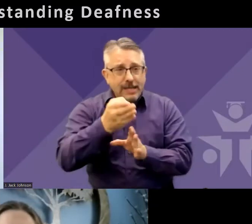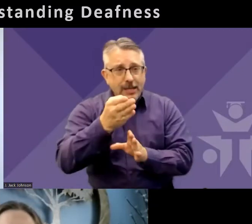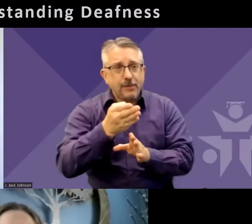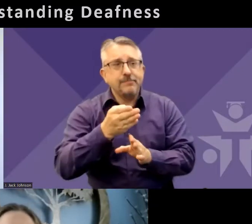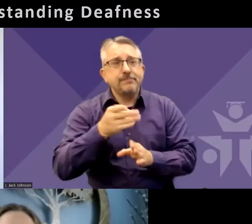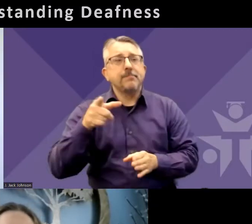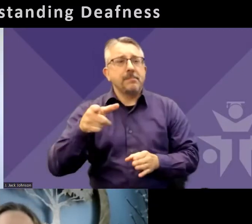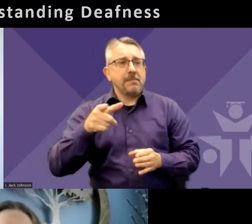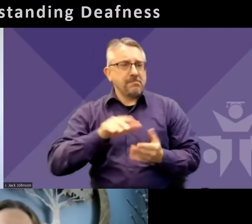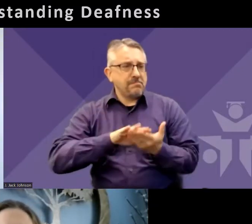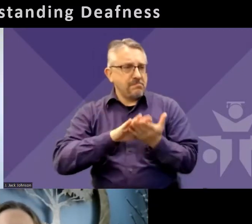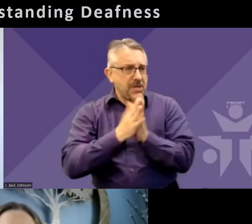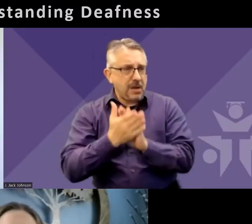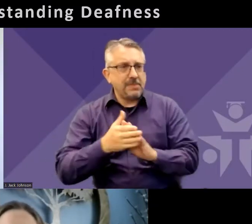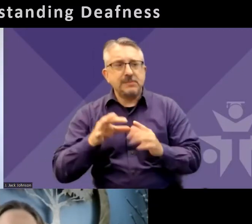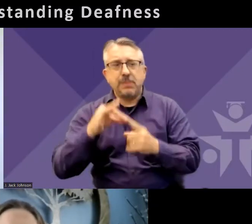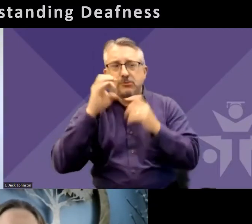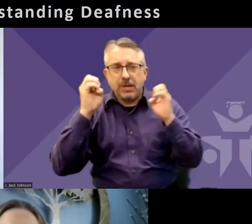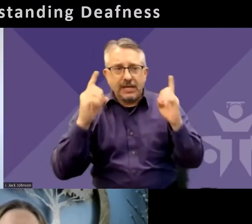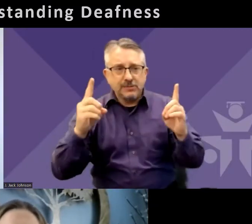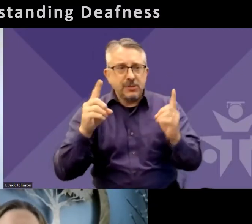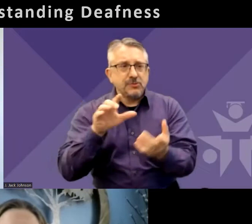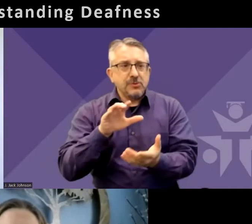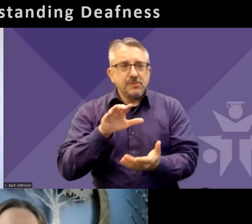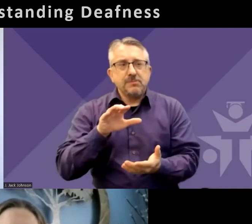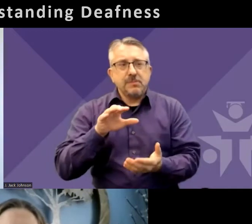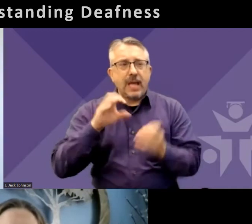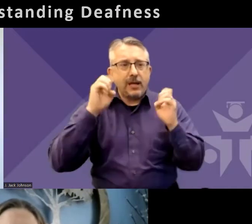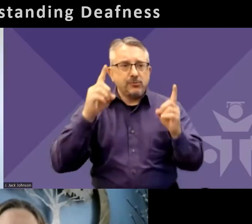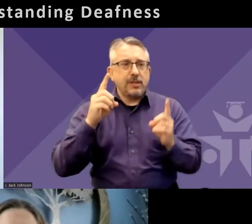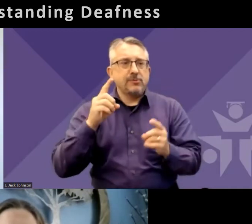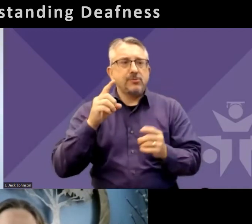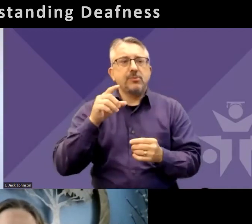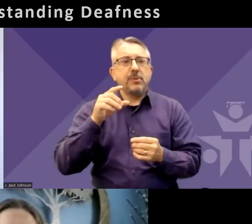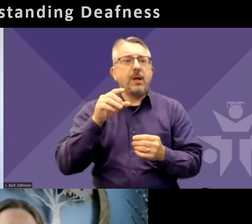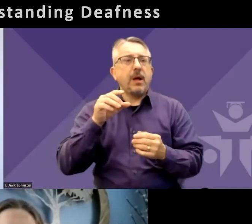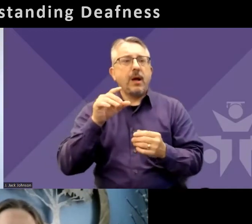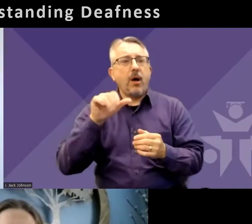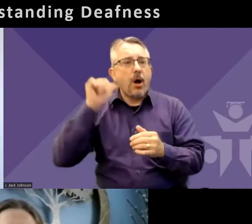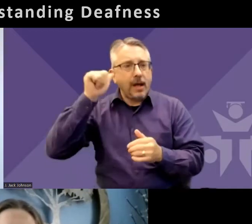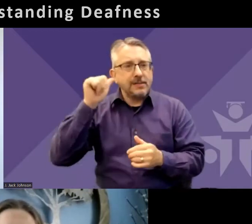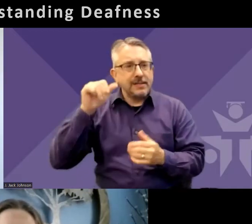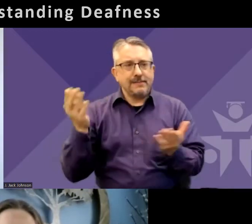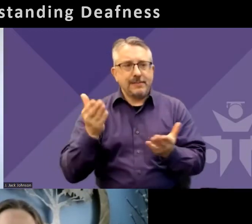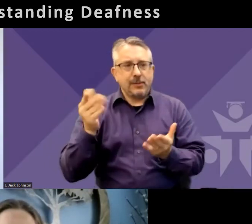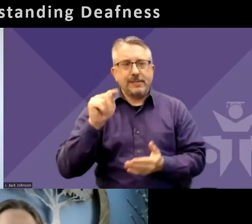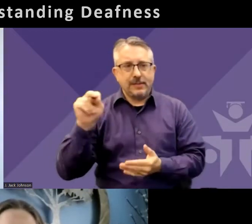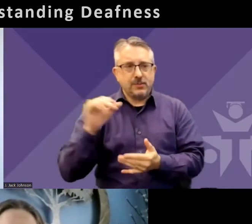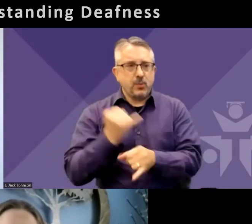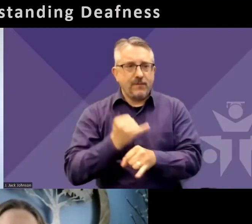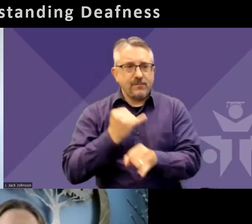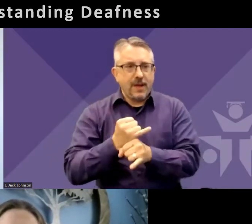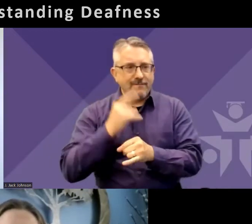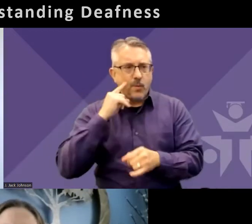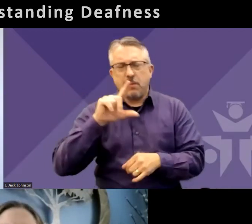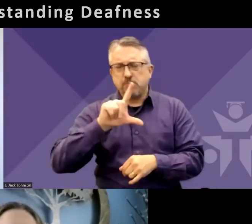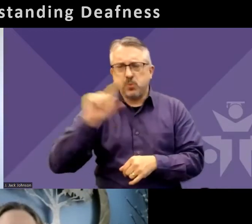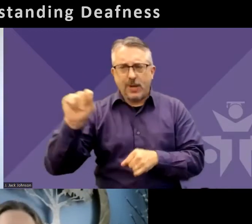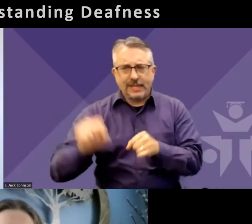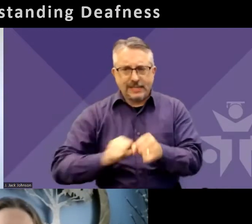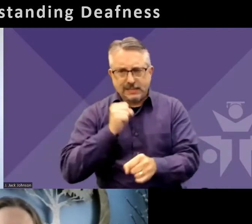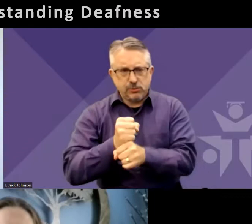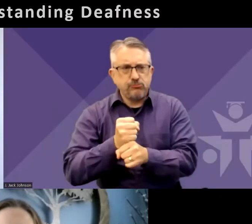time. That's a long career. She became a special education audiologist